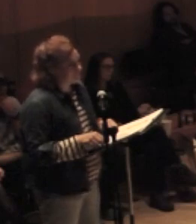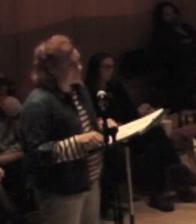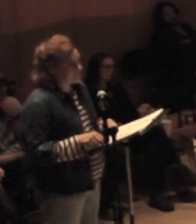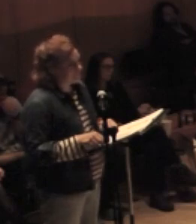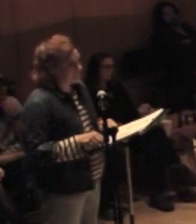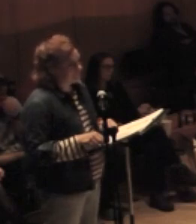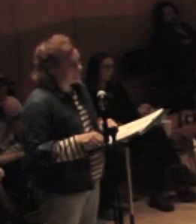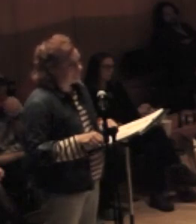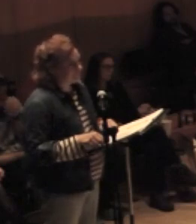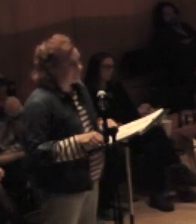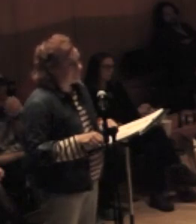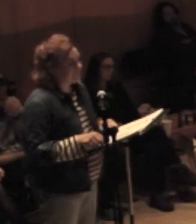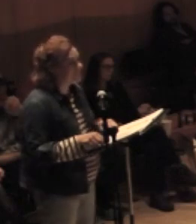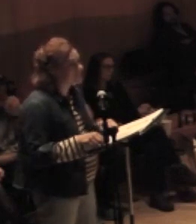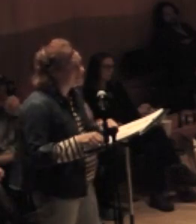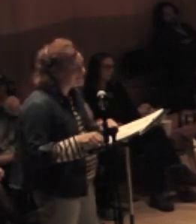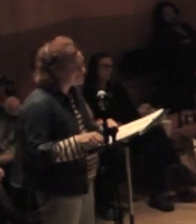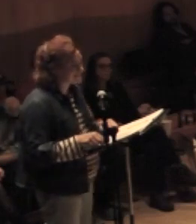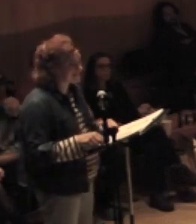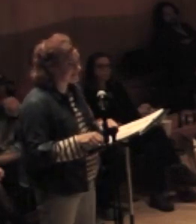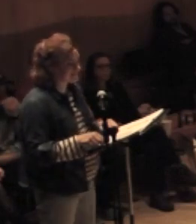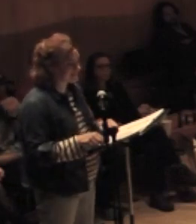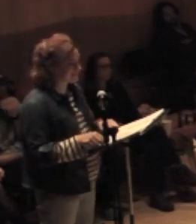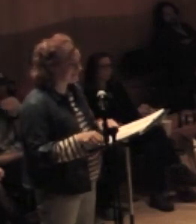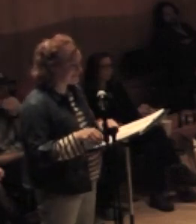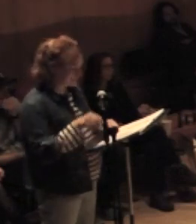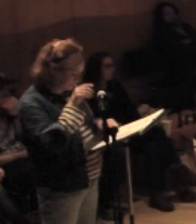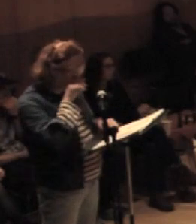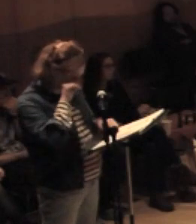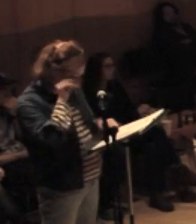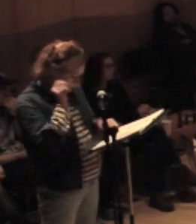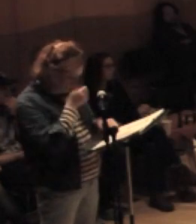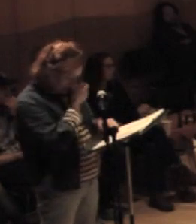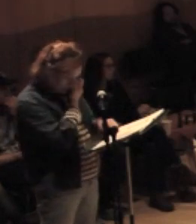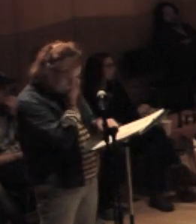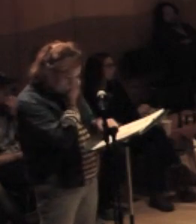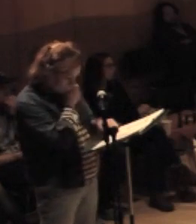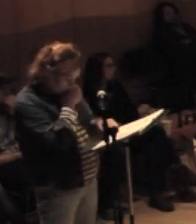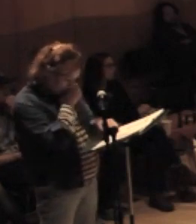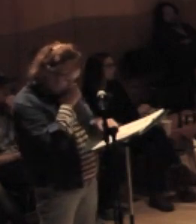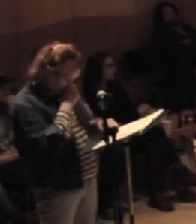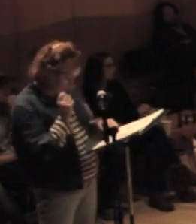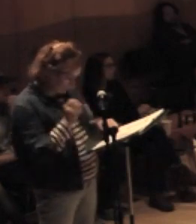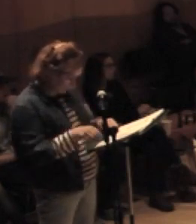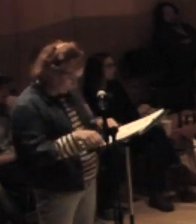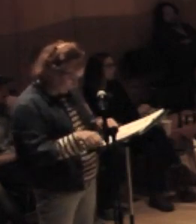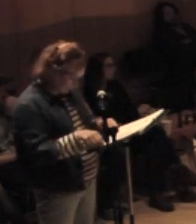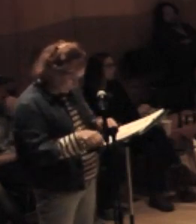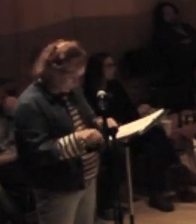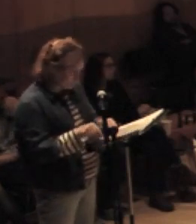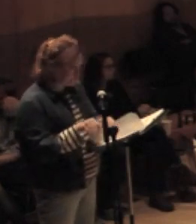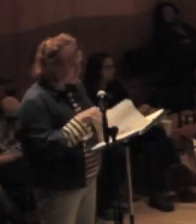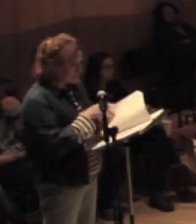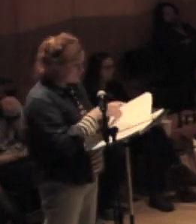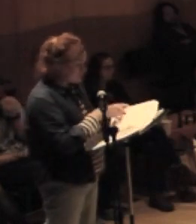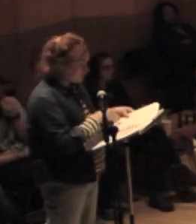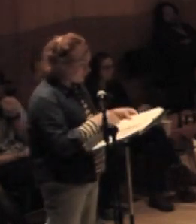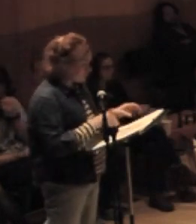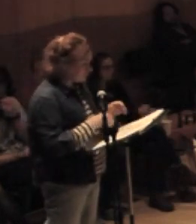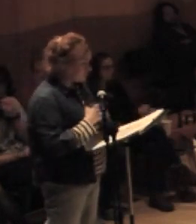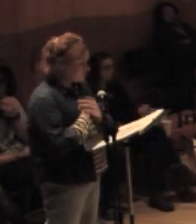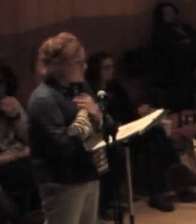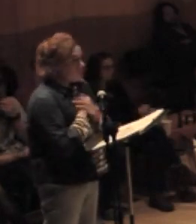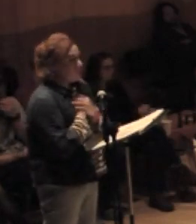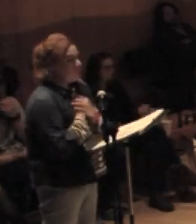days so happy I met you and it open opens up and vanishes and now that I've